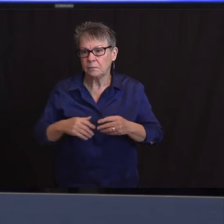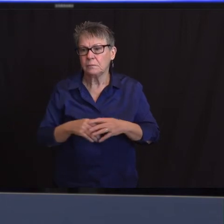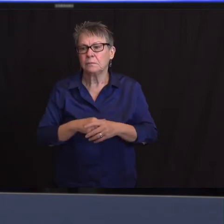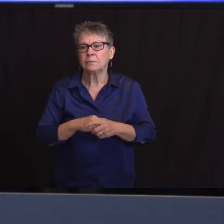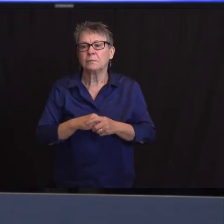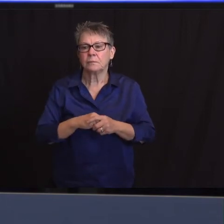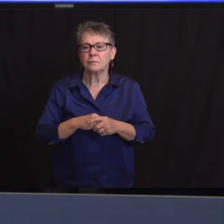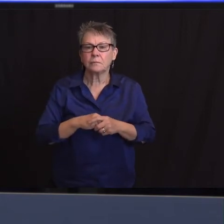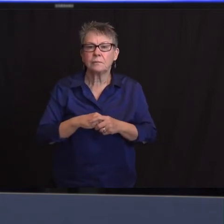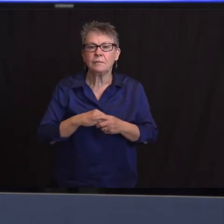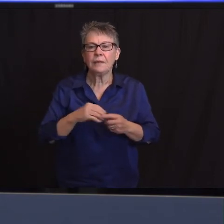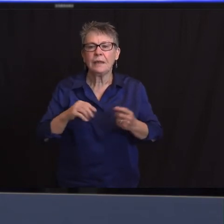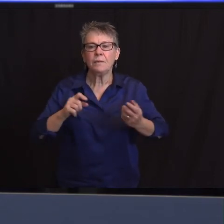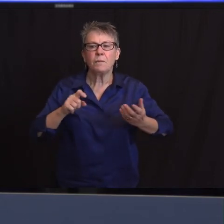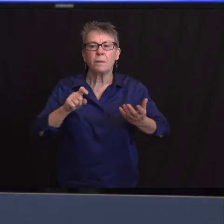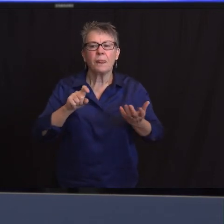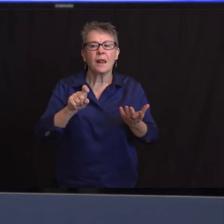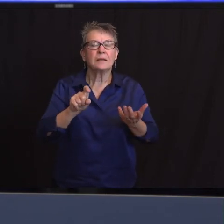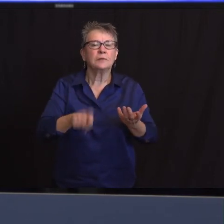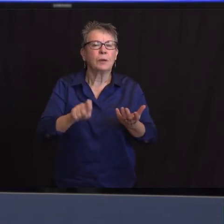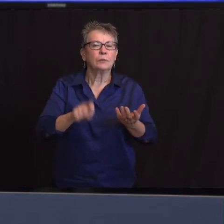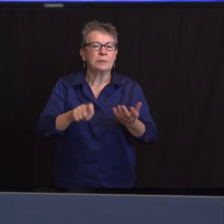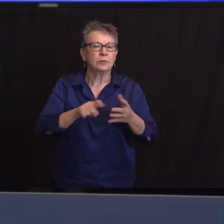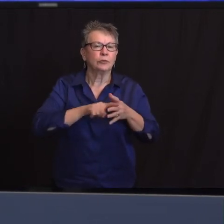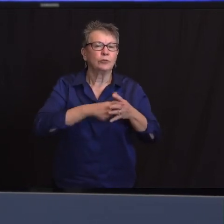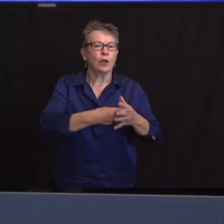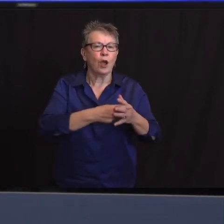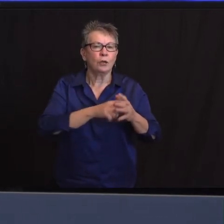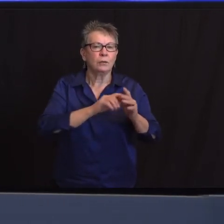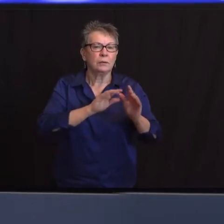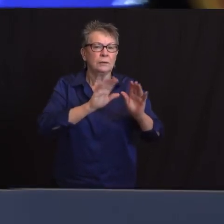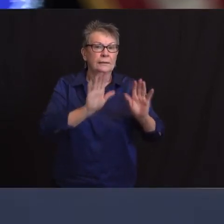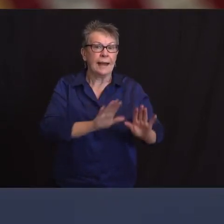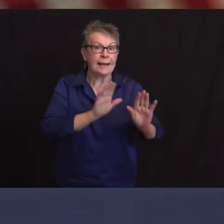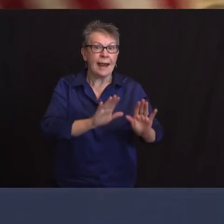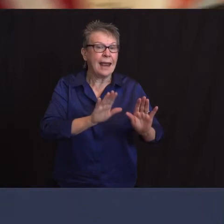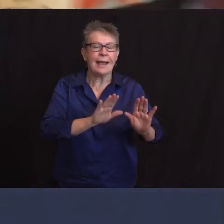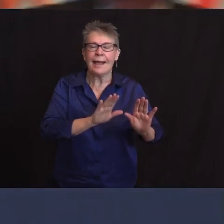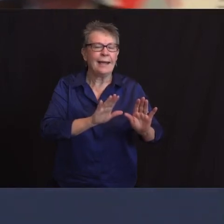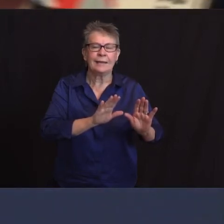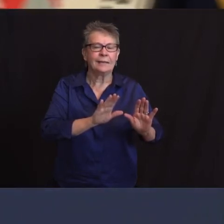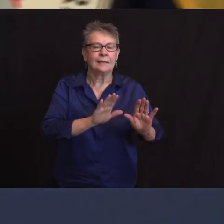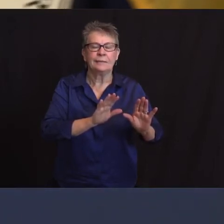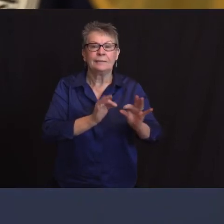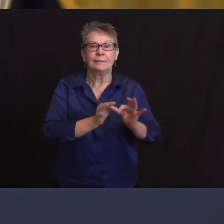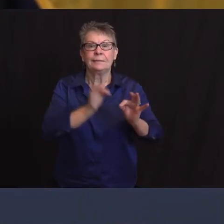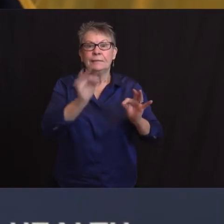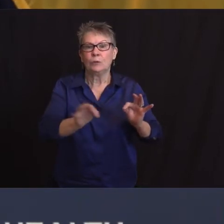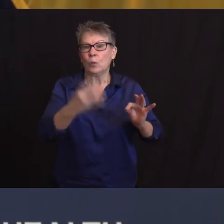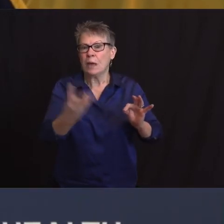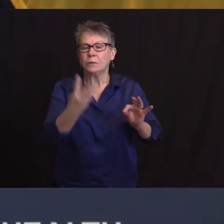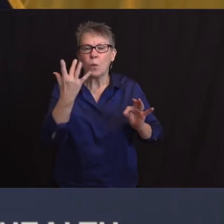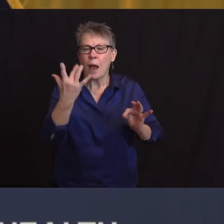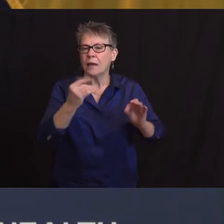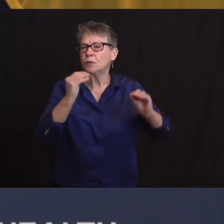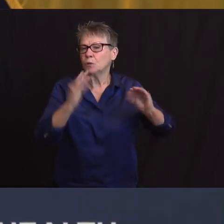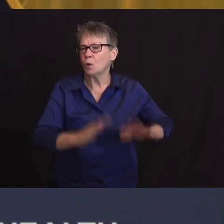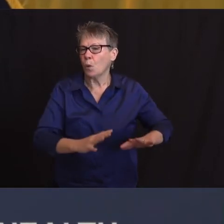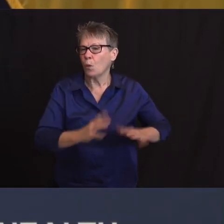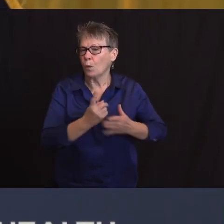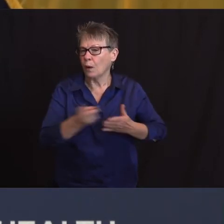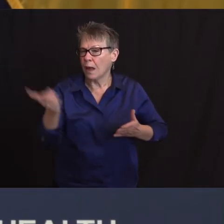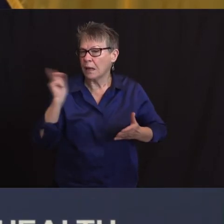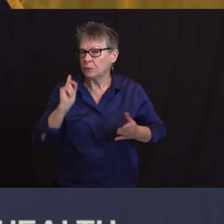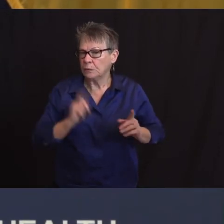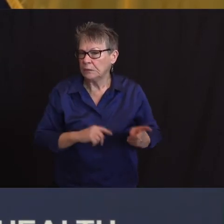Right? We'll come back to the second dose. Mahan, will you help me follow up there? Thank you. Sir, anything? Yes, I just